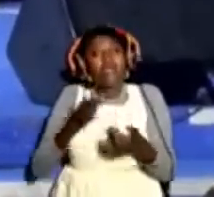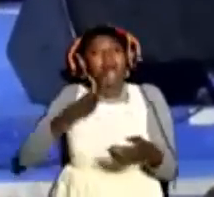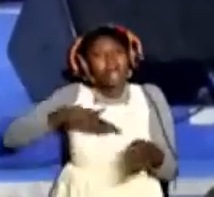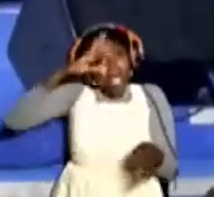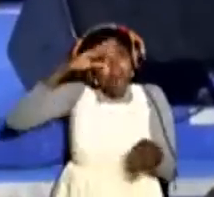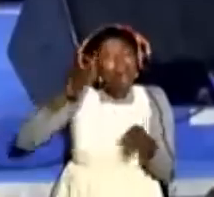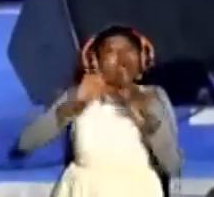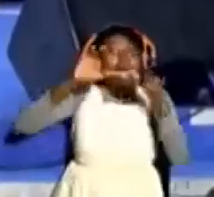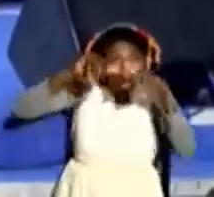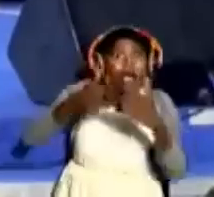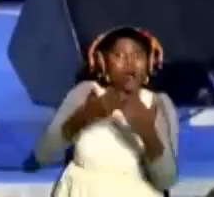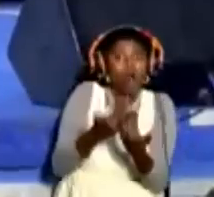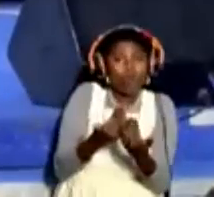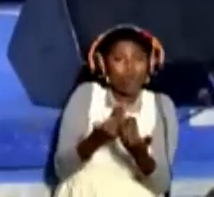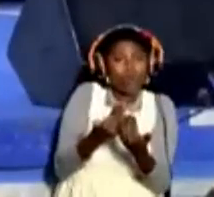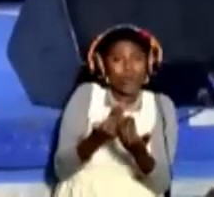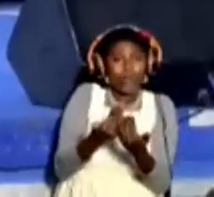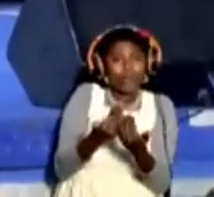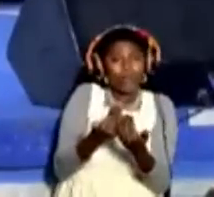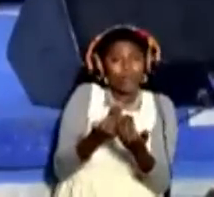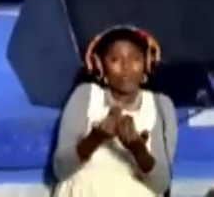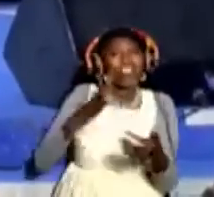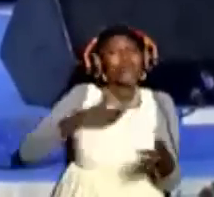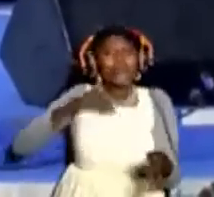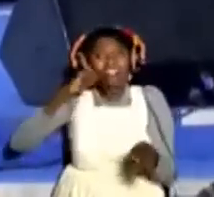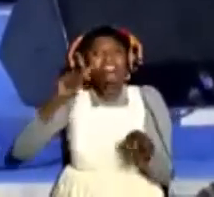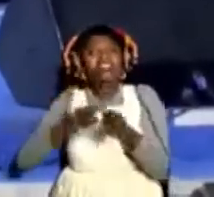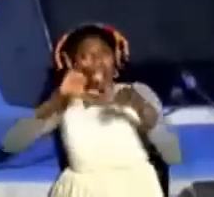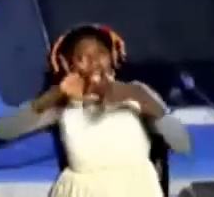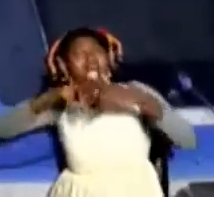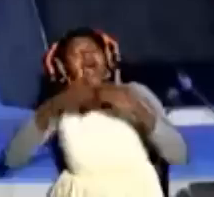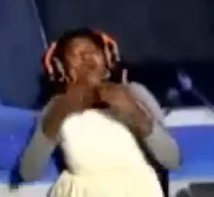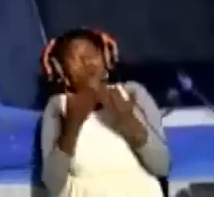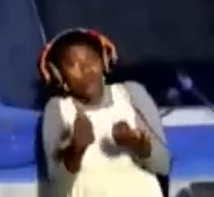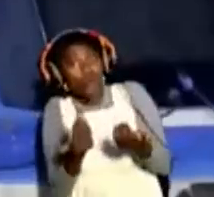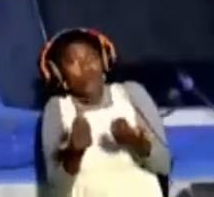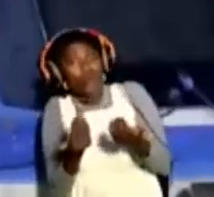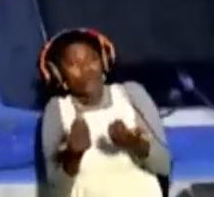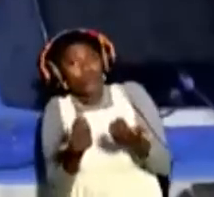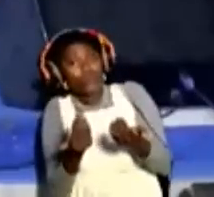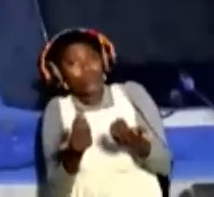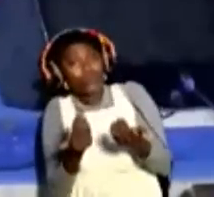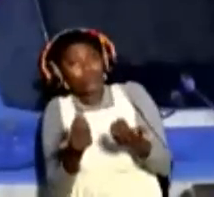My brother, how? My sister, how?